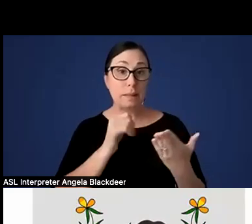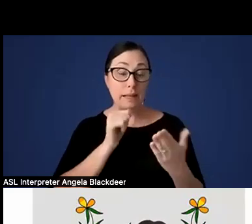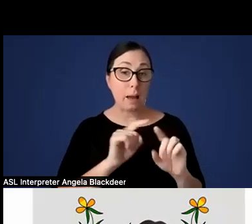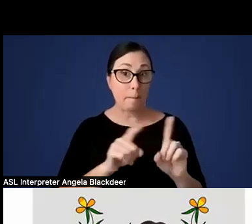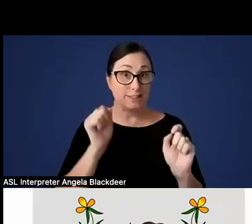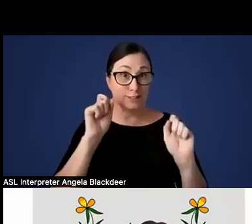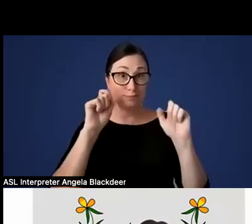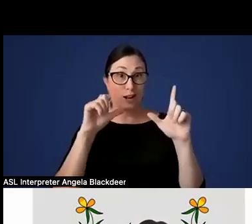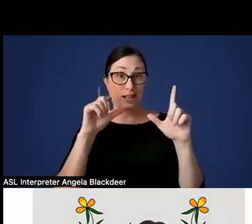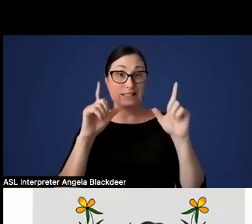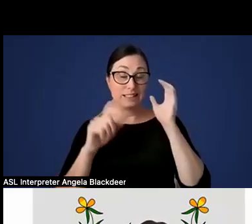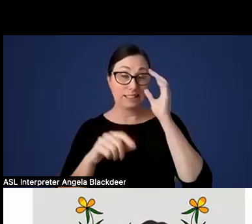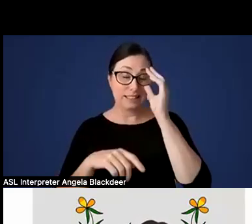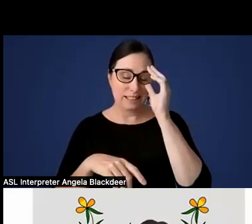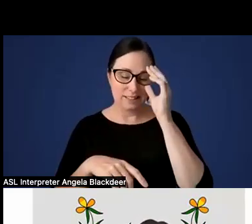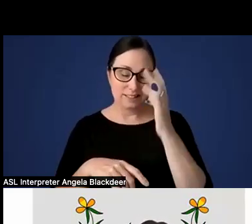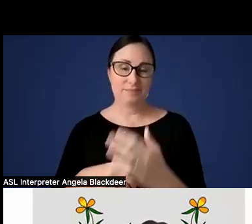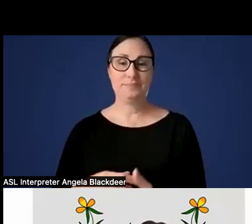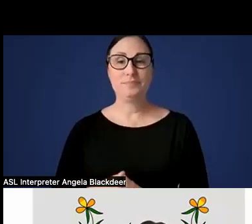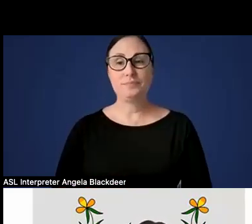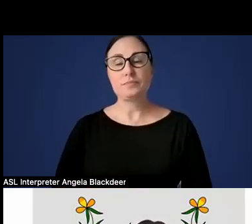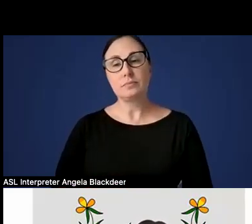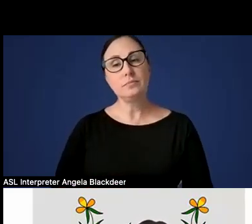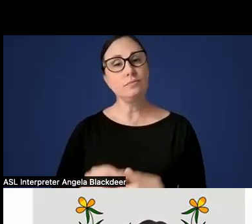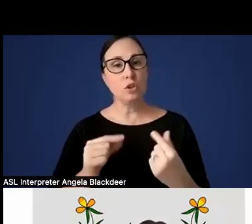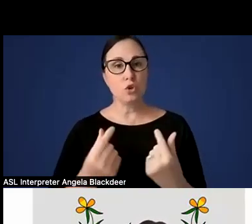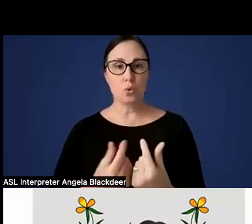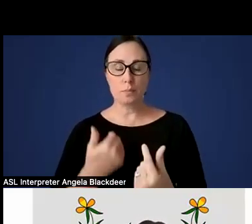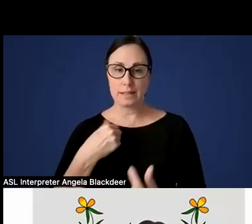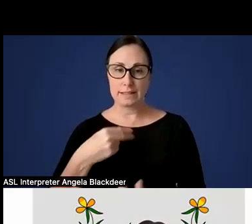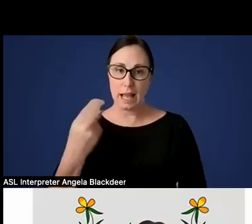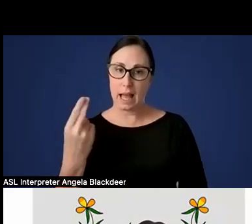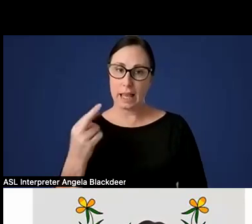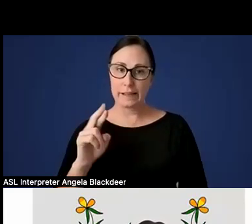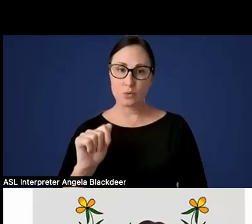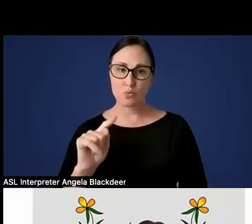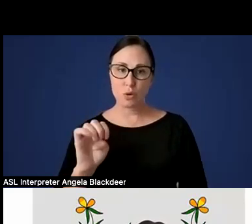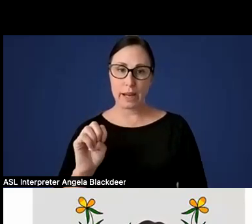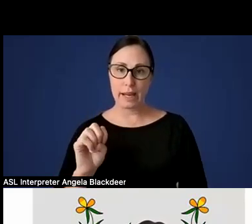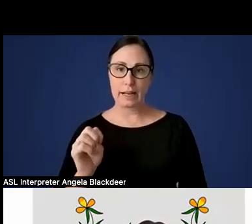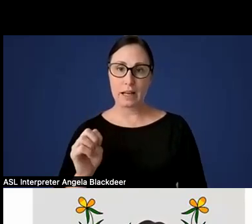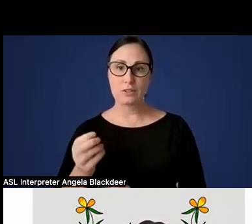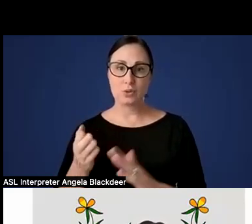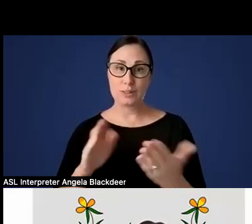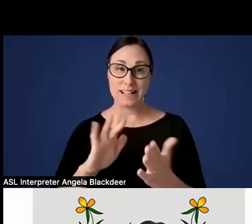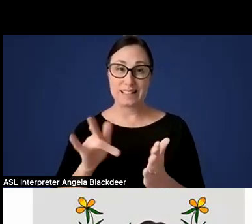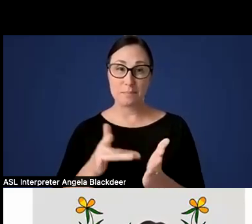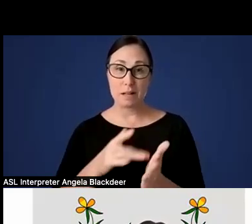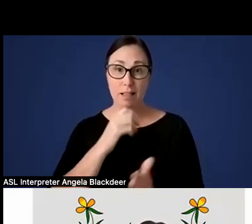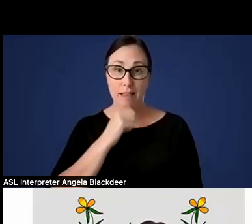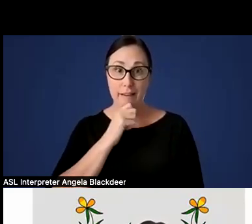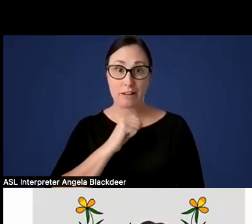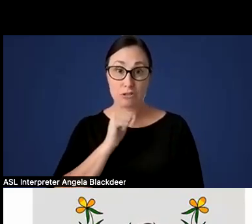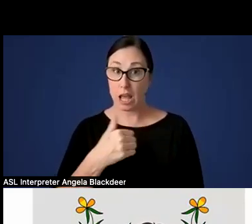surprisingly, the group that has the highest, rate for suicide is actually like middle aged, not youth,